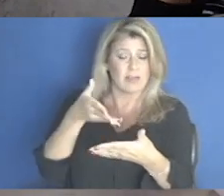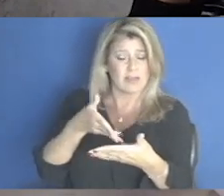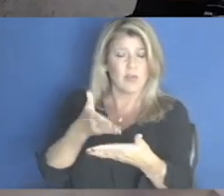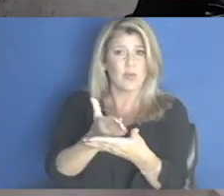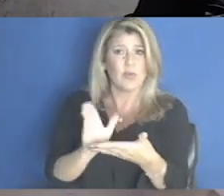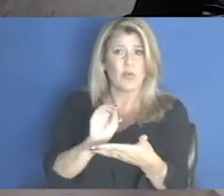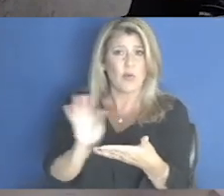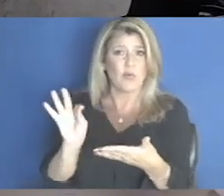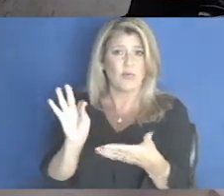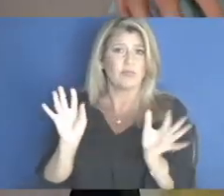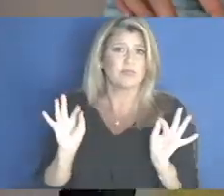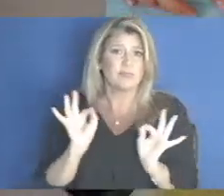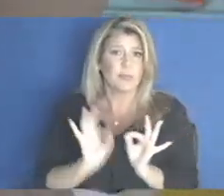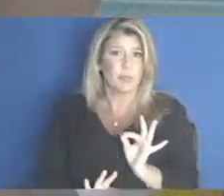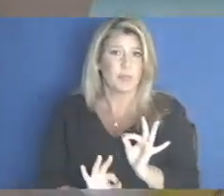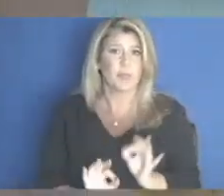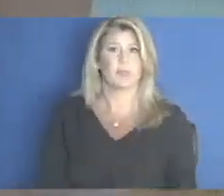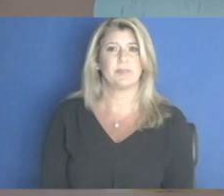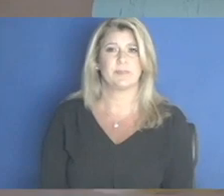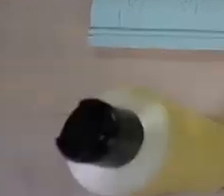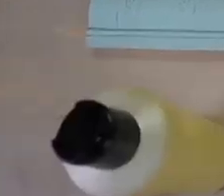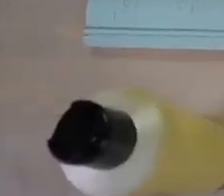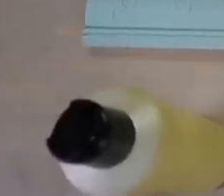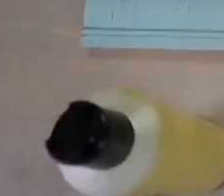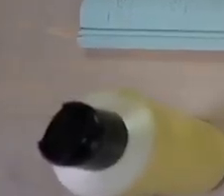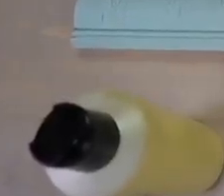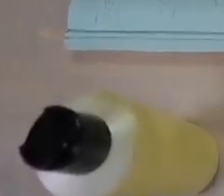on your cloth and wipe it on.